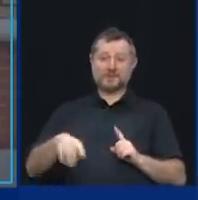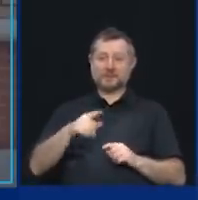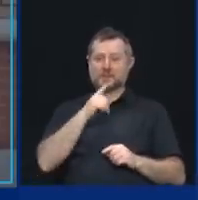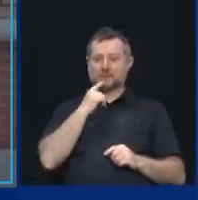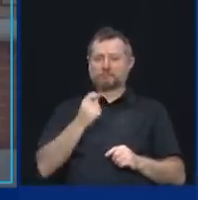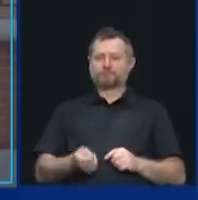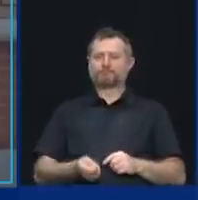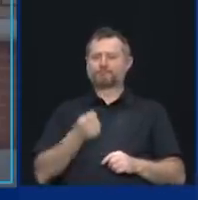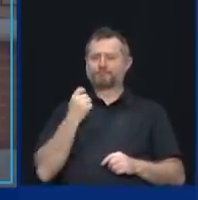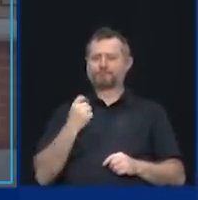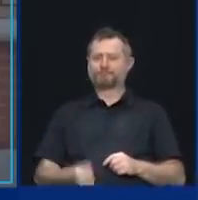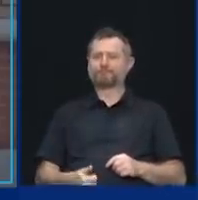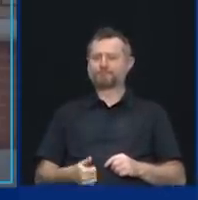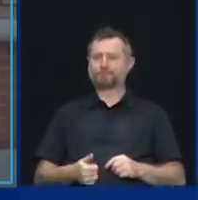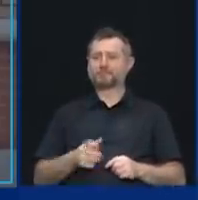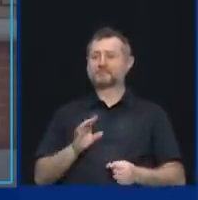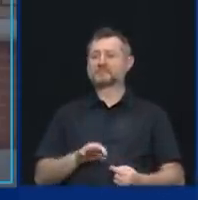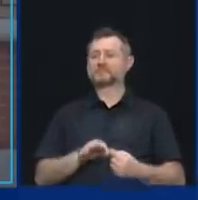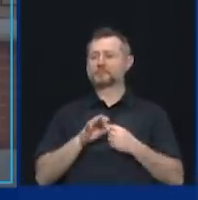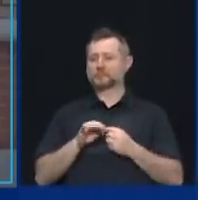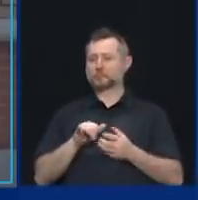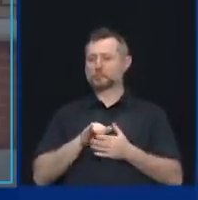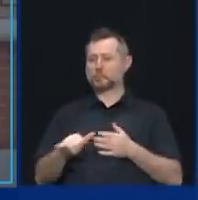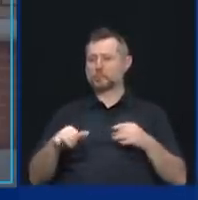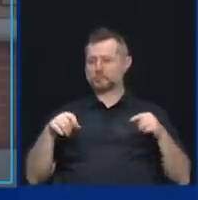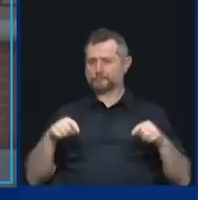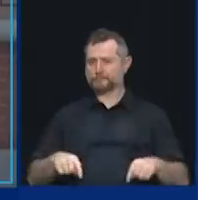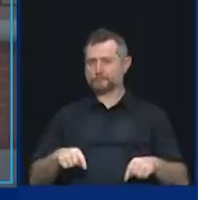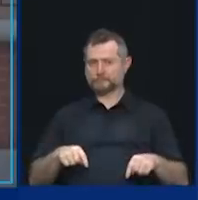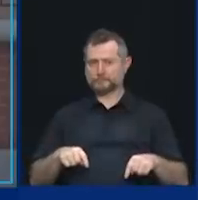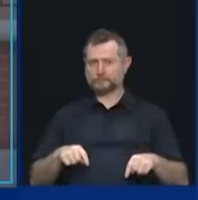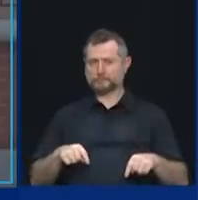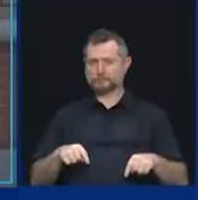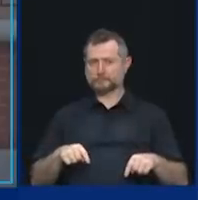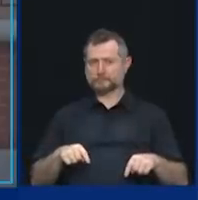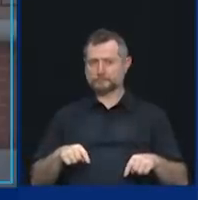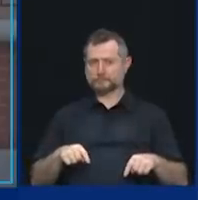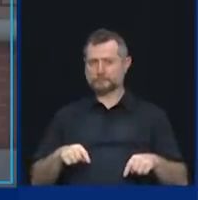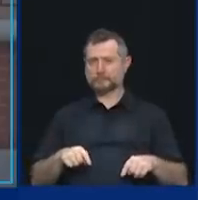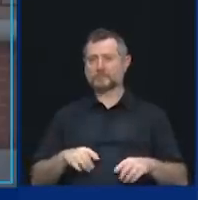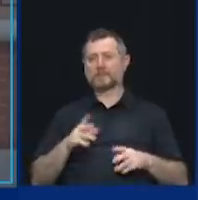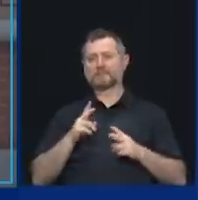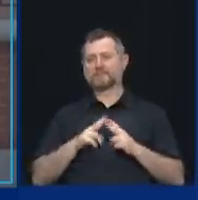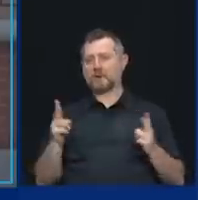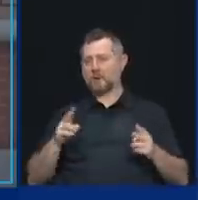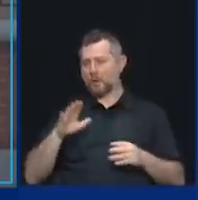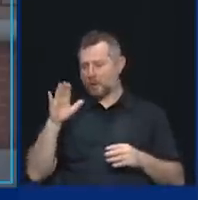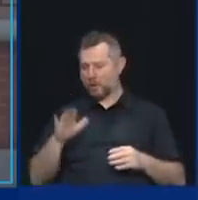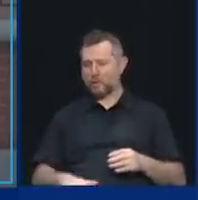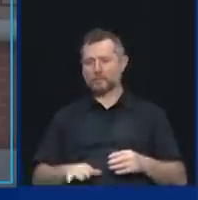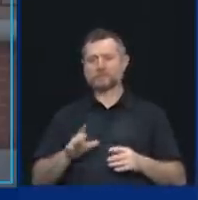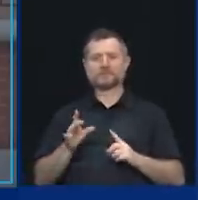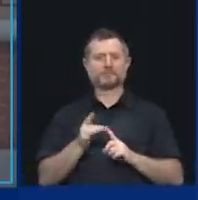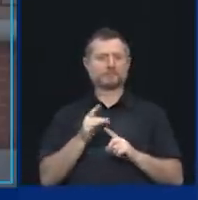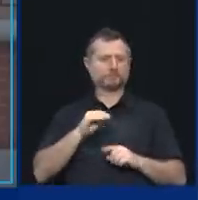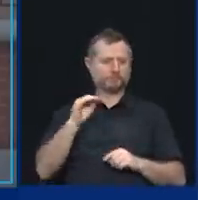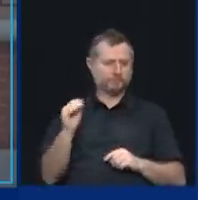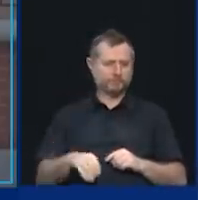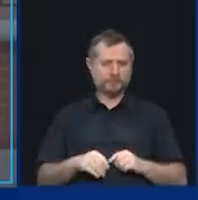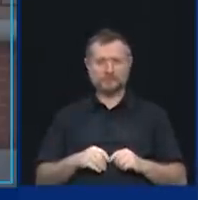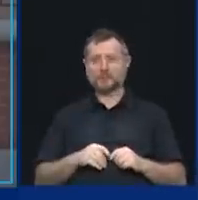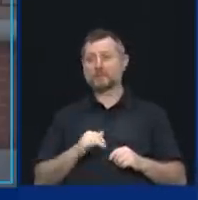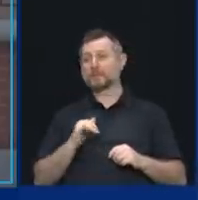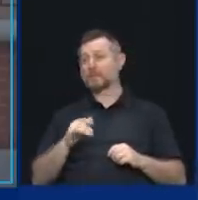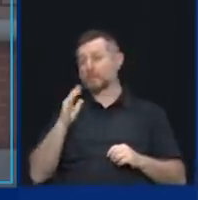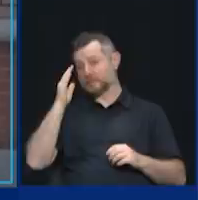especially in this state, which has an extremely low positivity rate. You have states in this